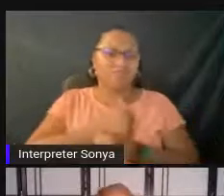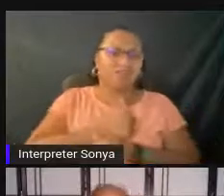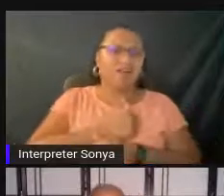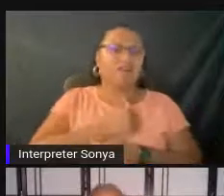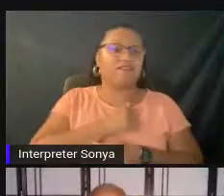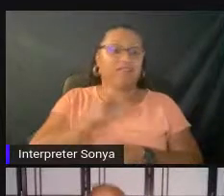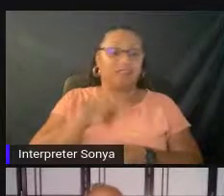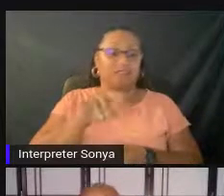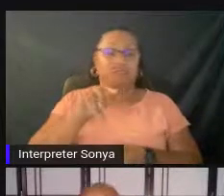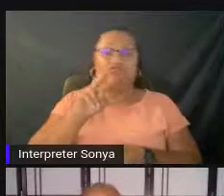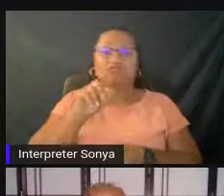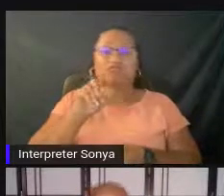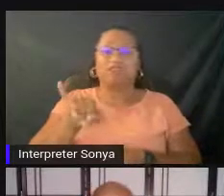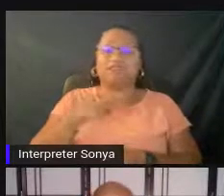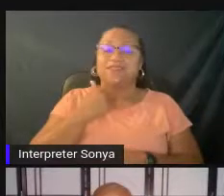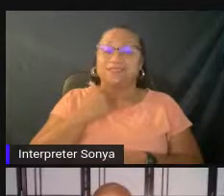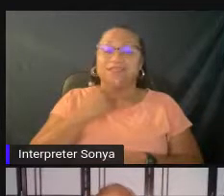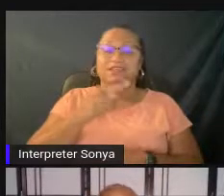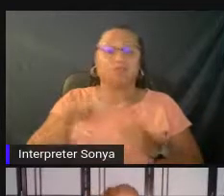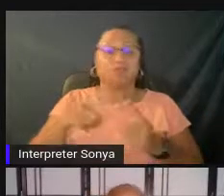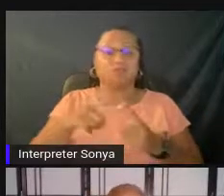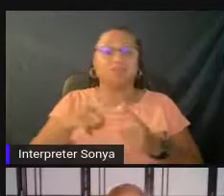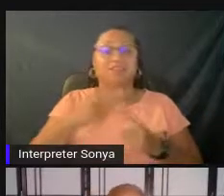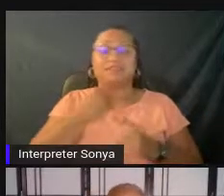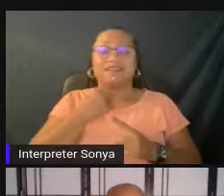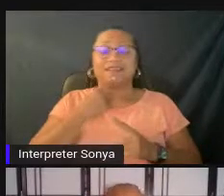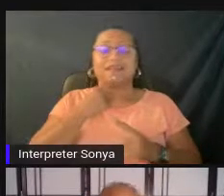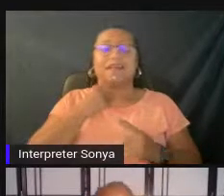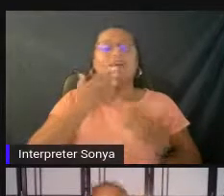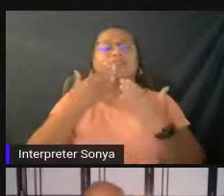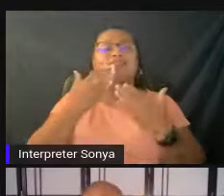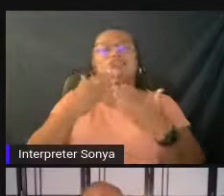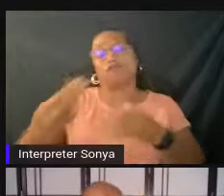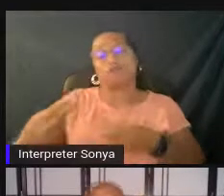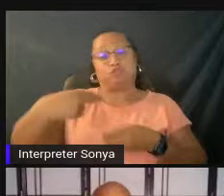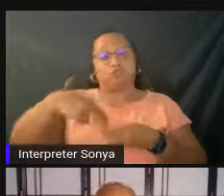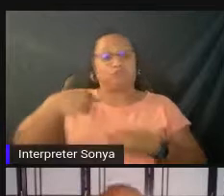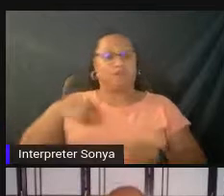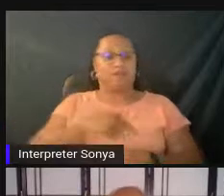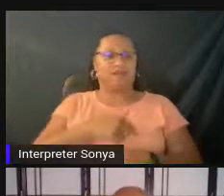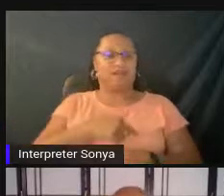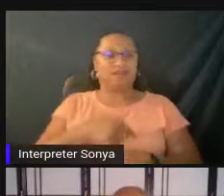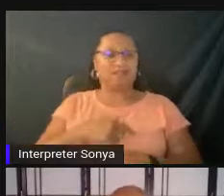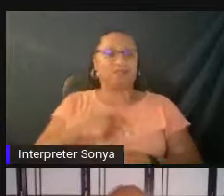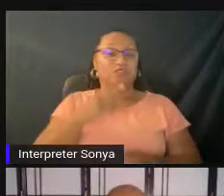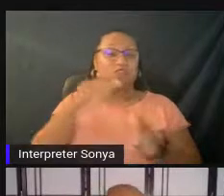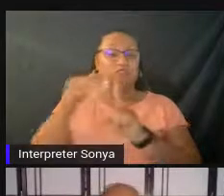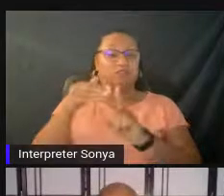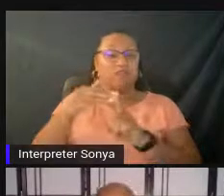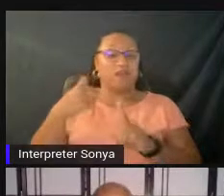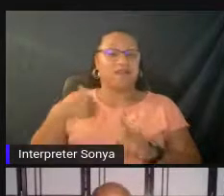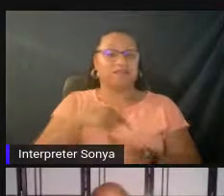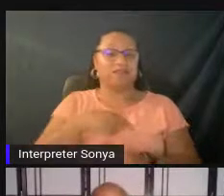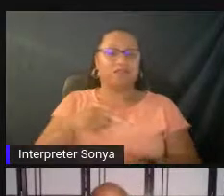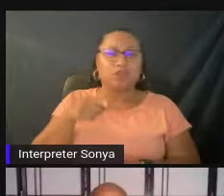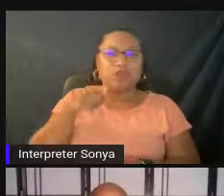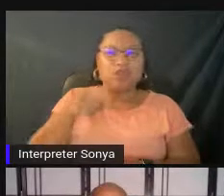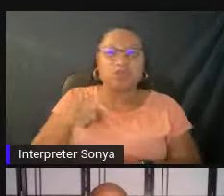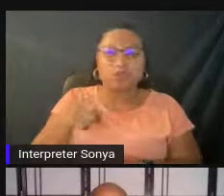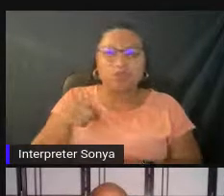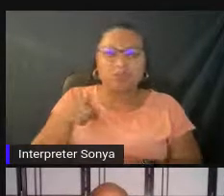when she says, thank you for joining us today. When she reminds us, you are awesome. Dagnabbit.